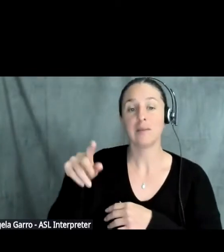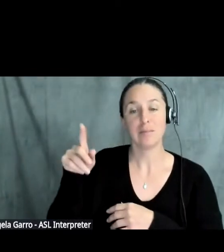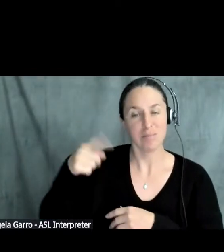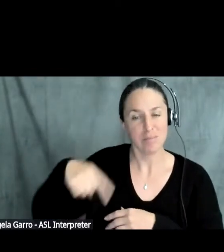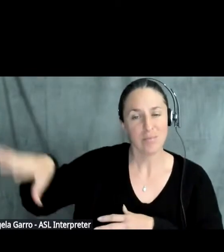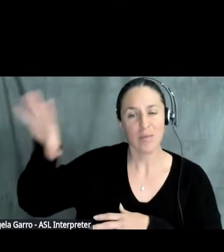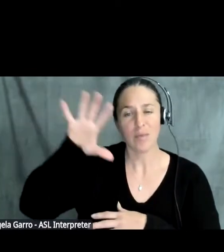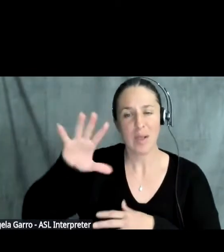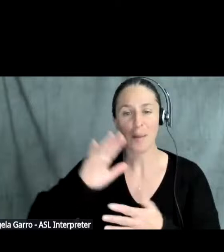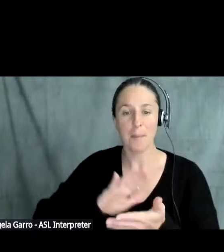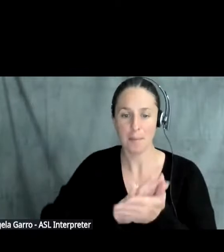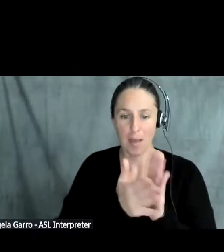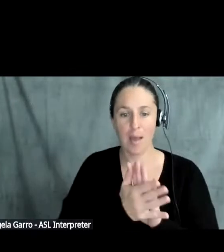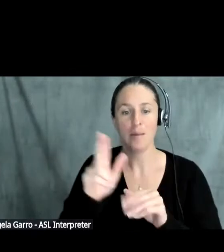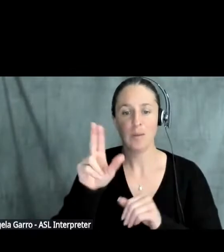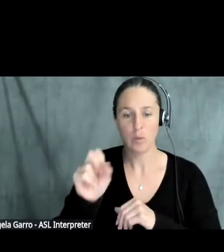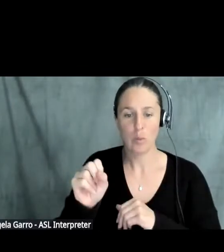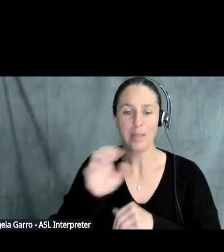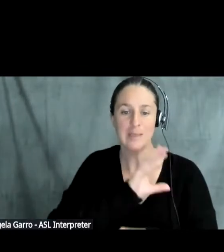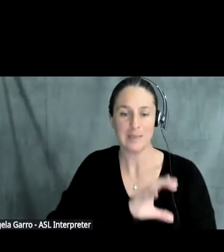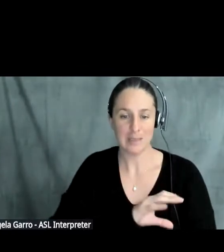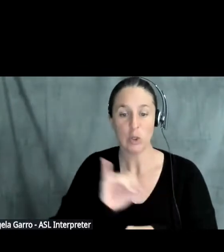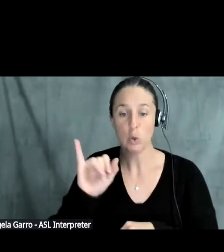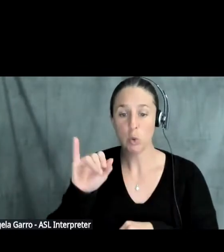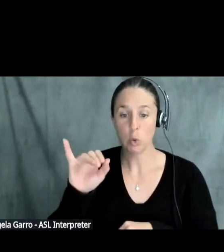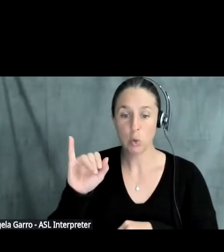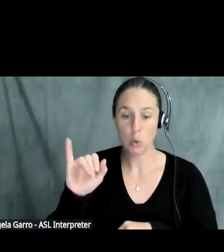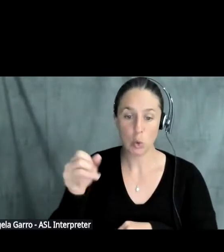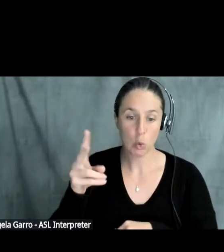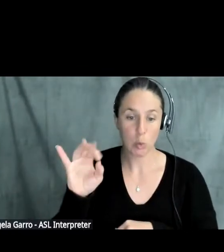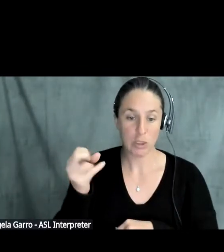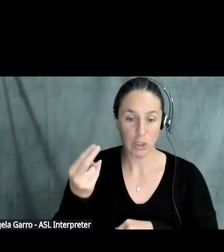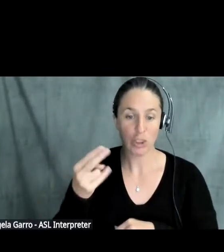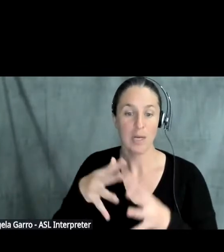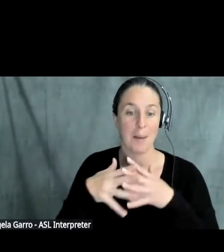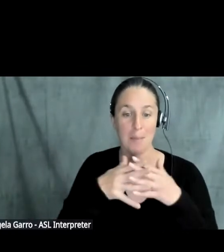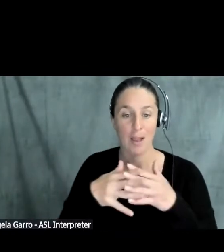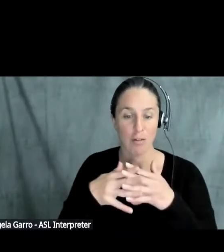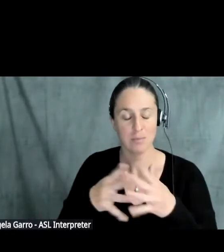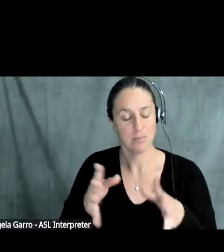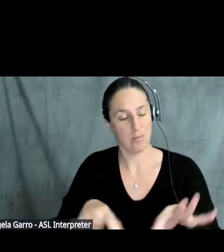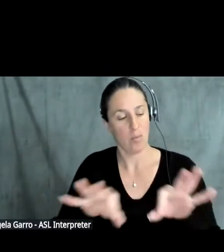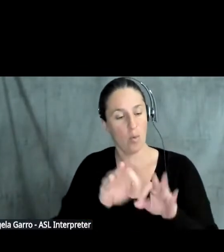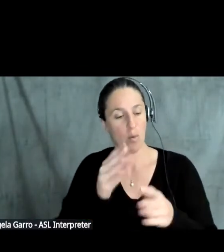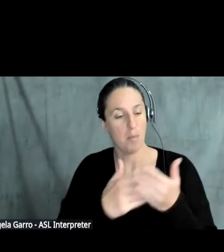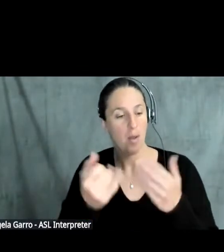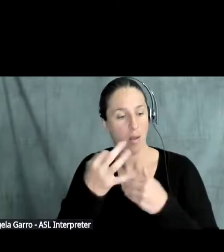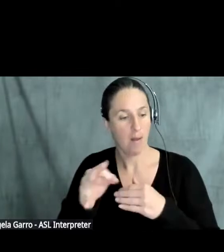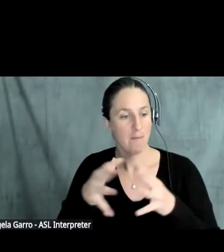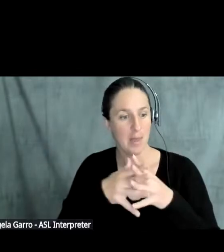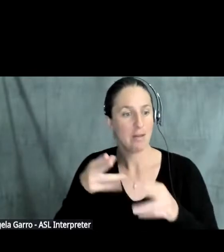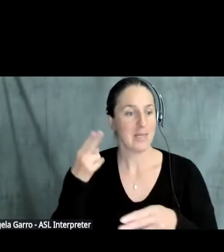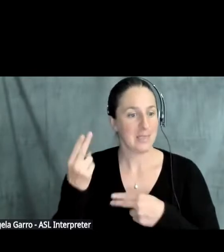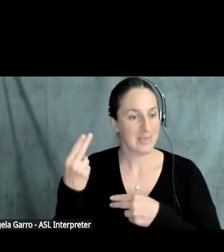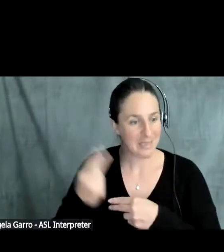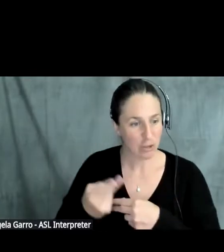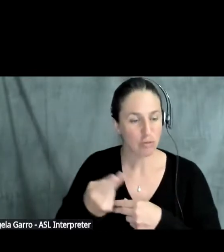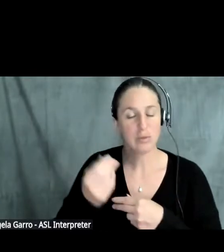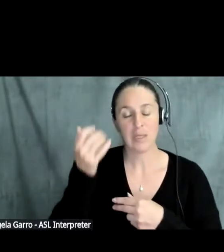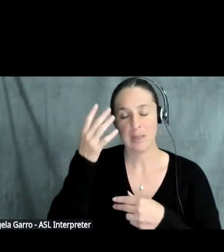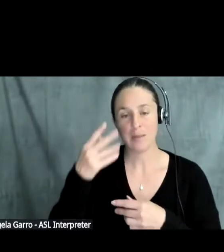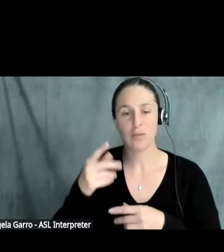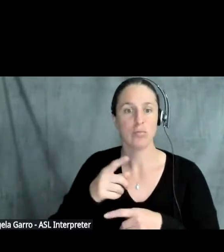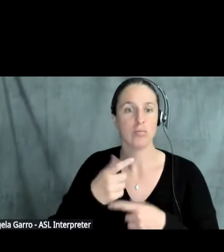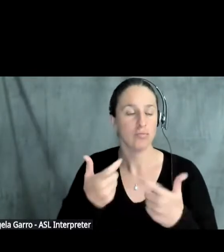citizens." Jewish Americans have been an important part of American history and have greatly contributed to all areas